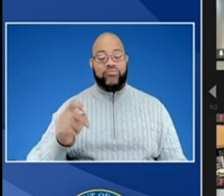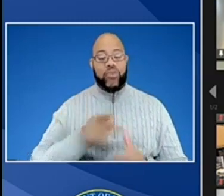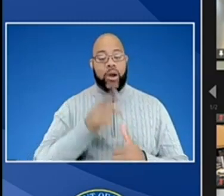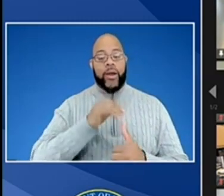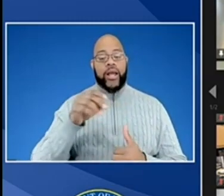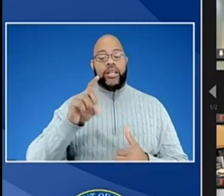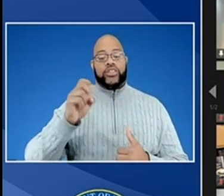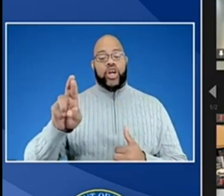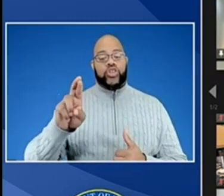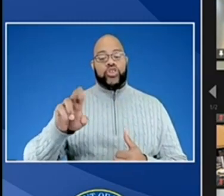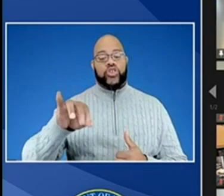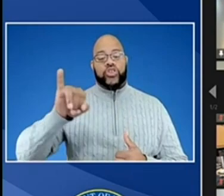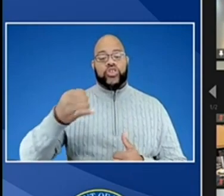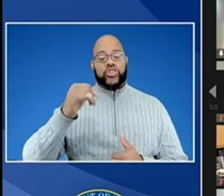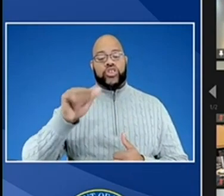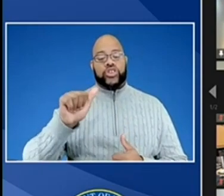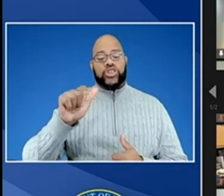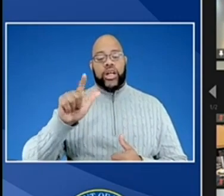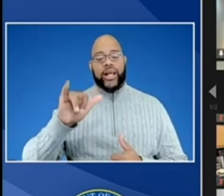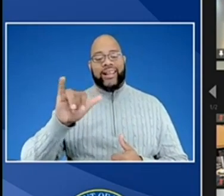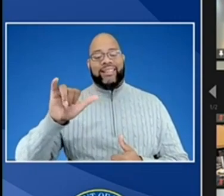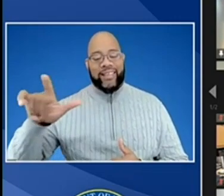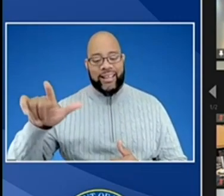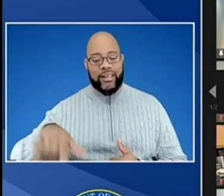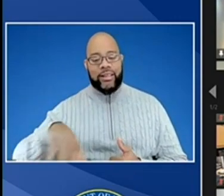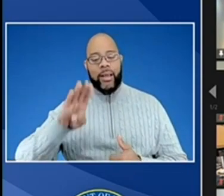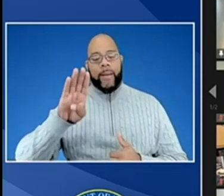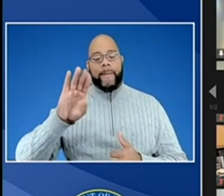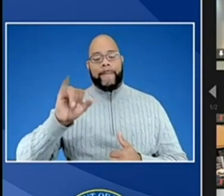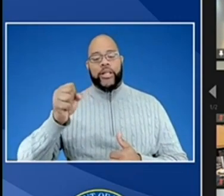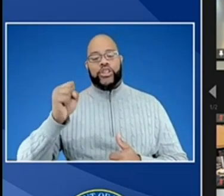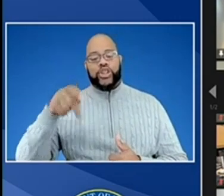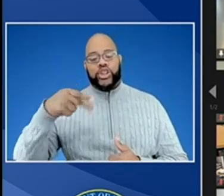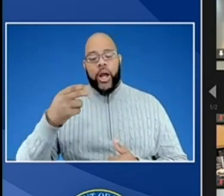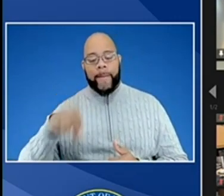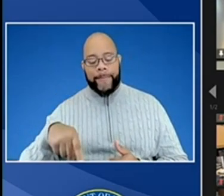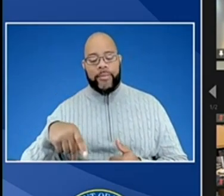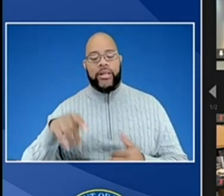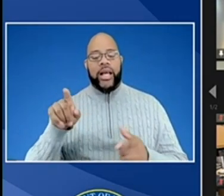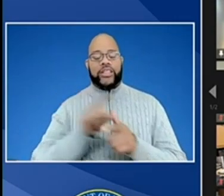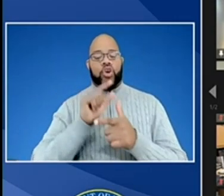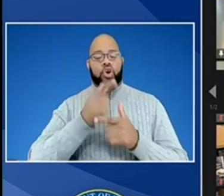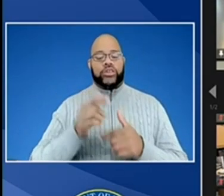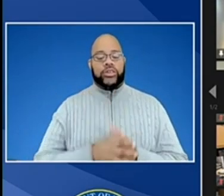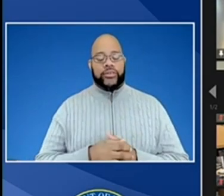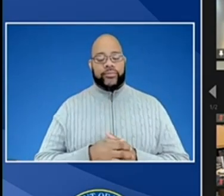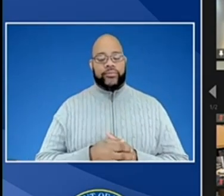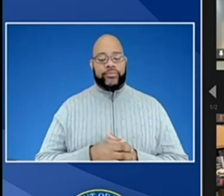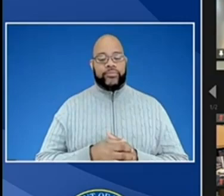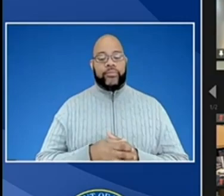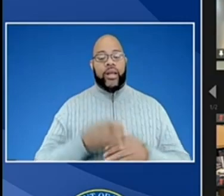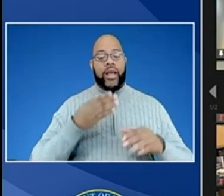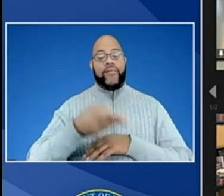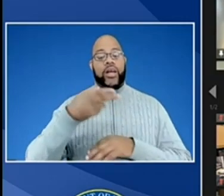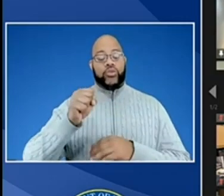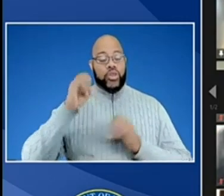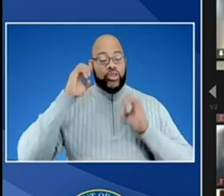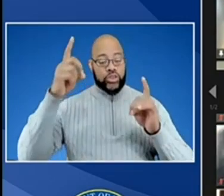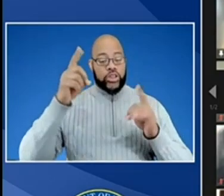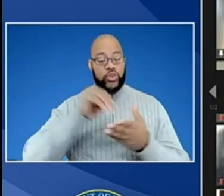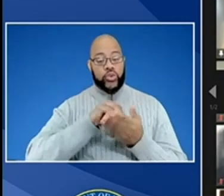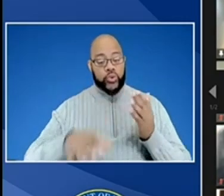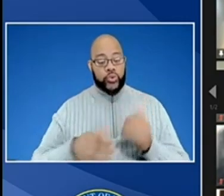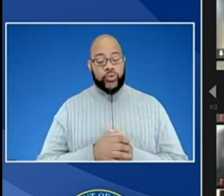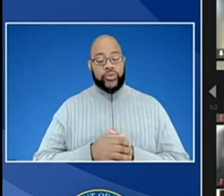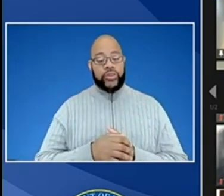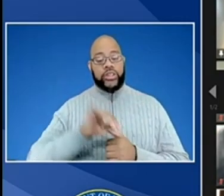Bishop as alternate. Present. Currently enrolled post-secondary education students,